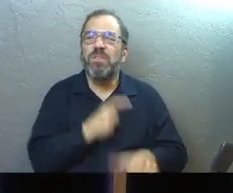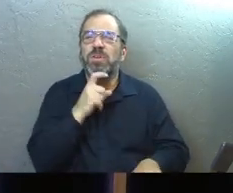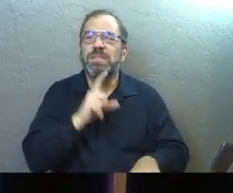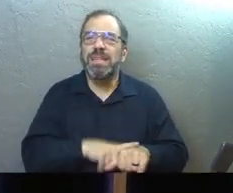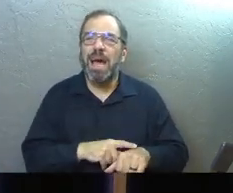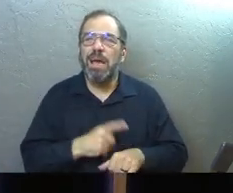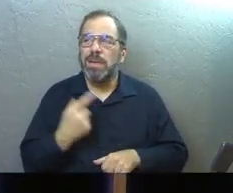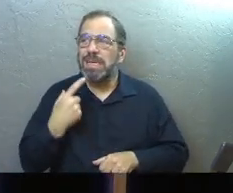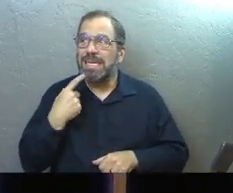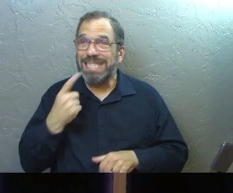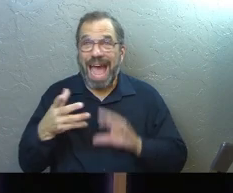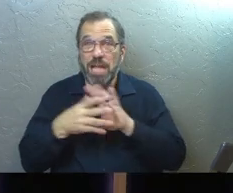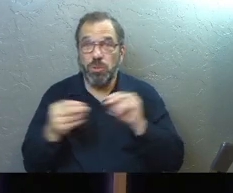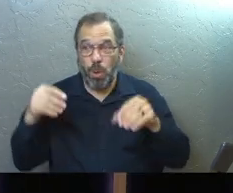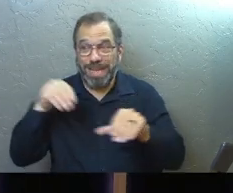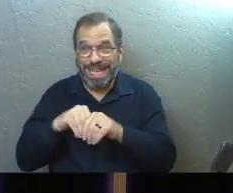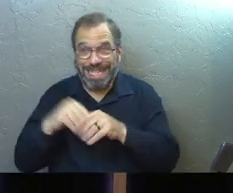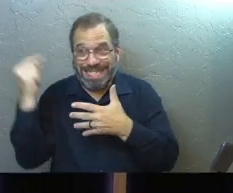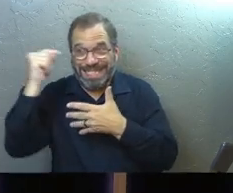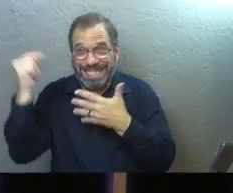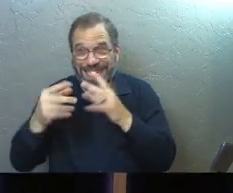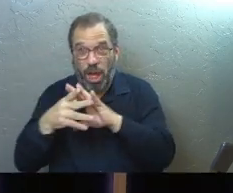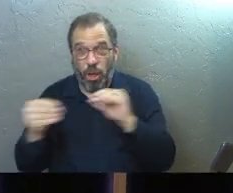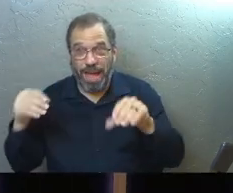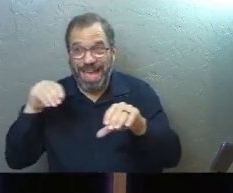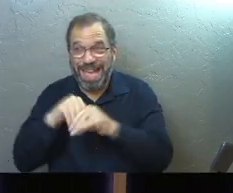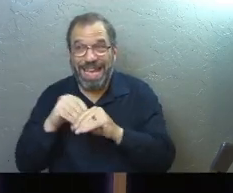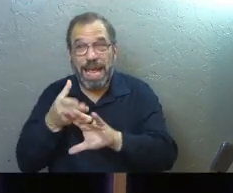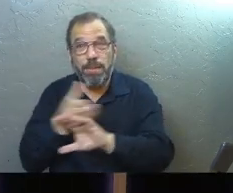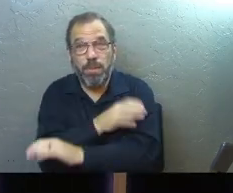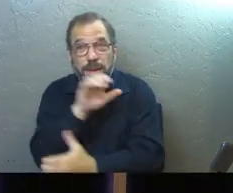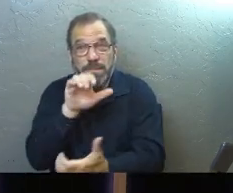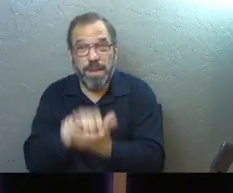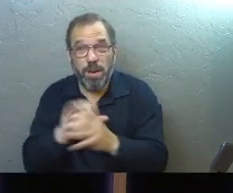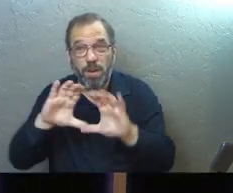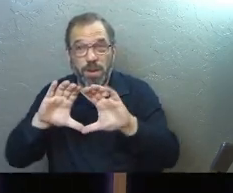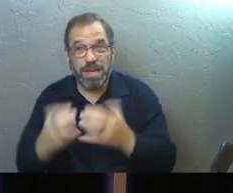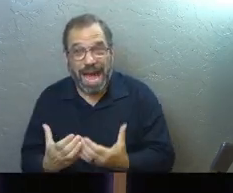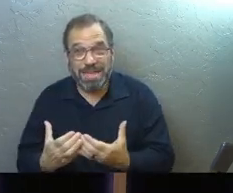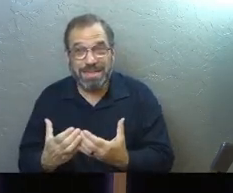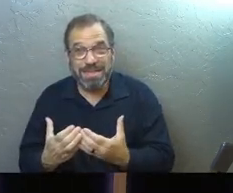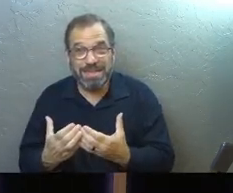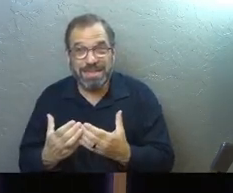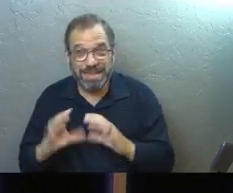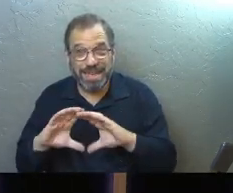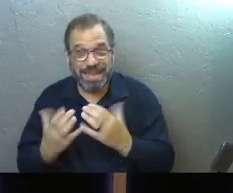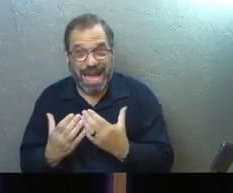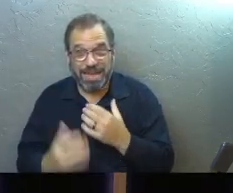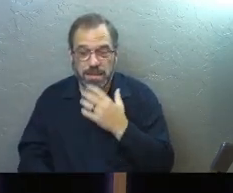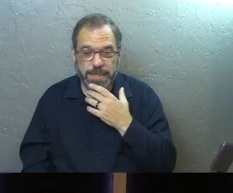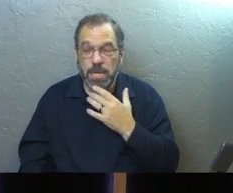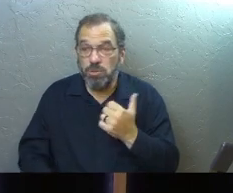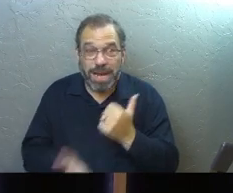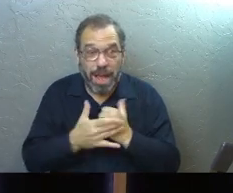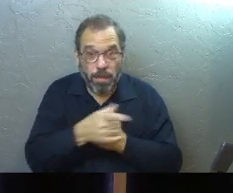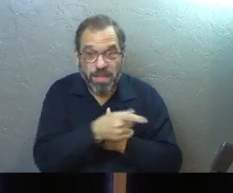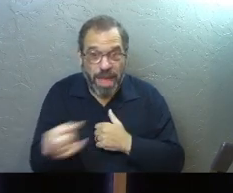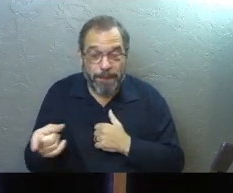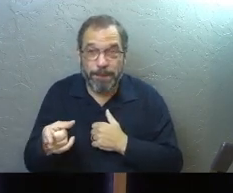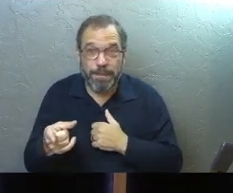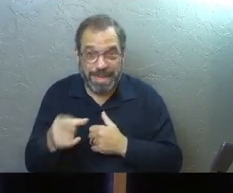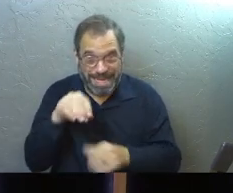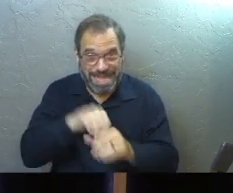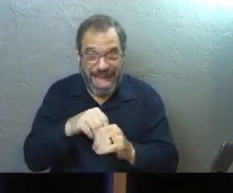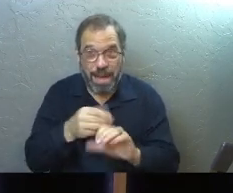first time that we told that story in detail in a premarital class. trying to help some other